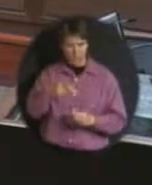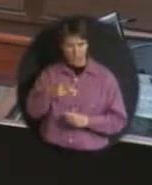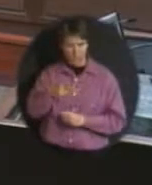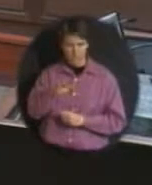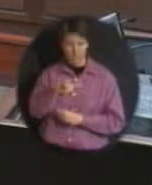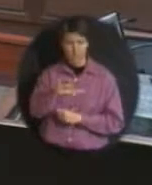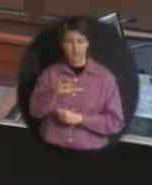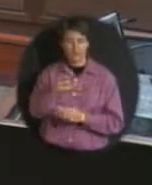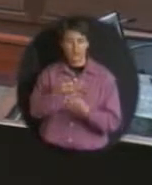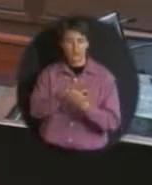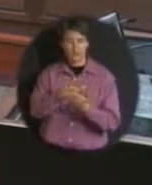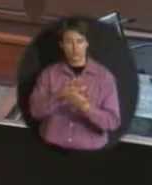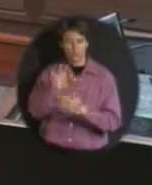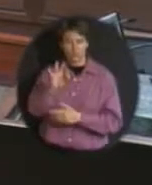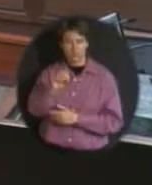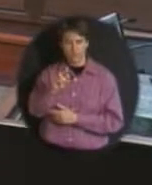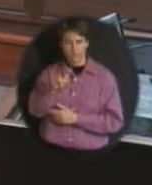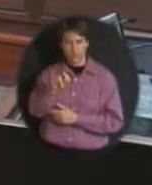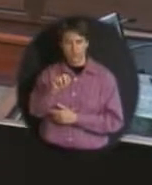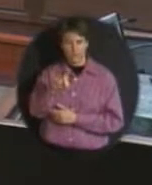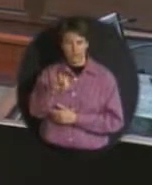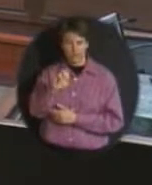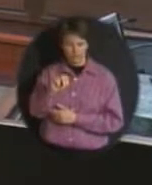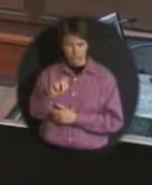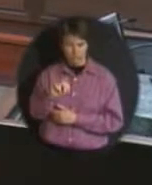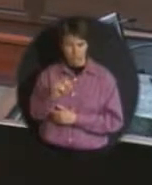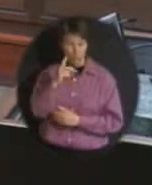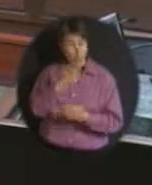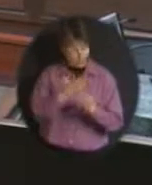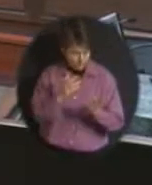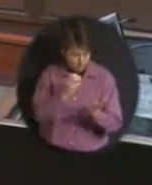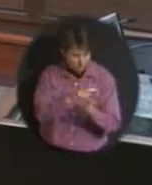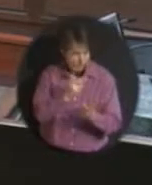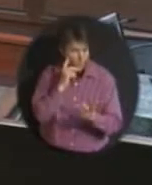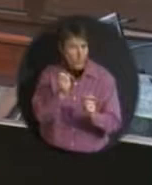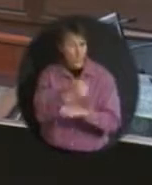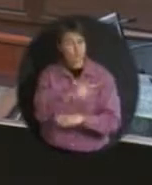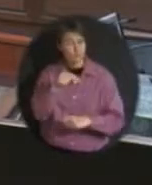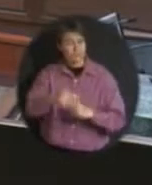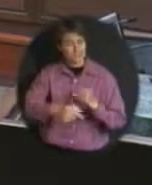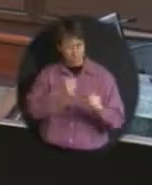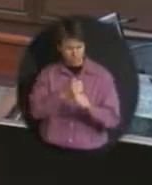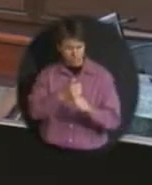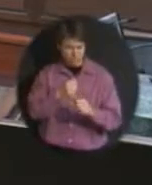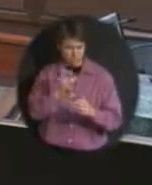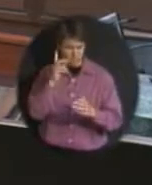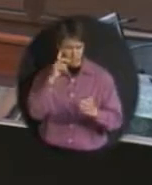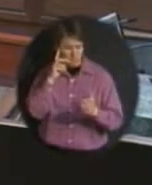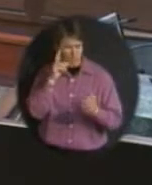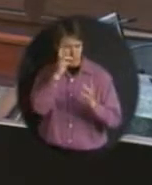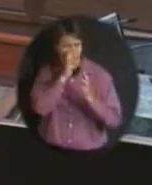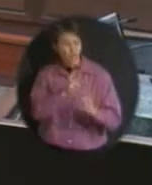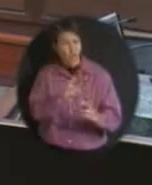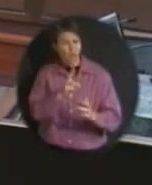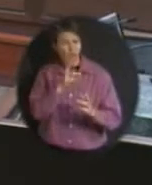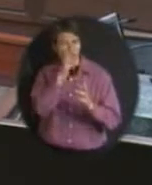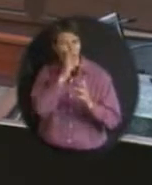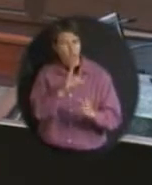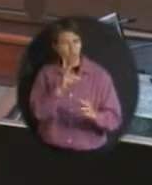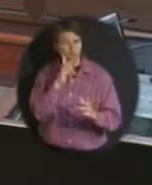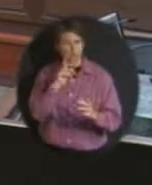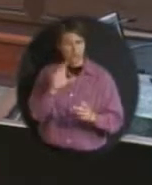Foundation. One of the things that they've approved for next year is, this year they recognize the certified